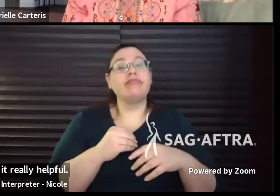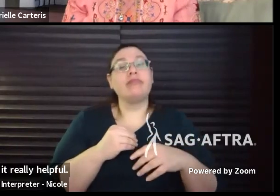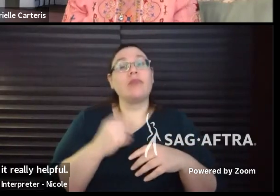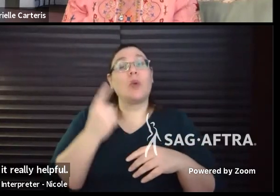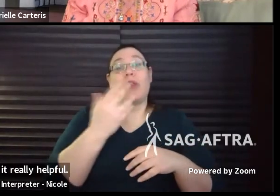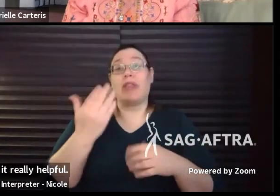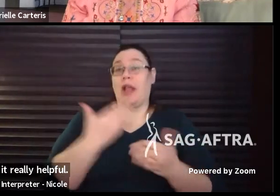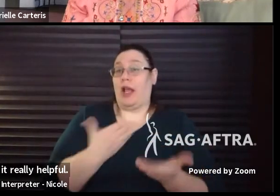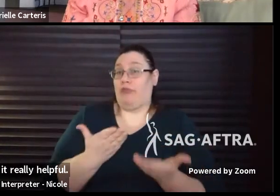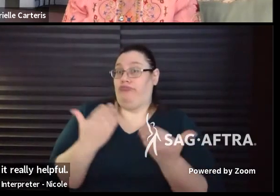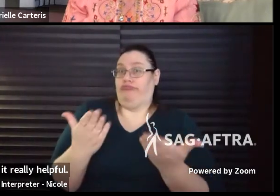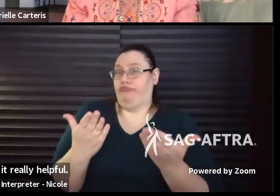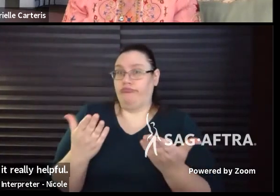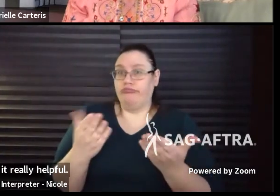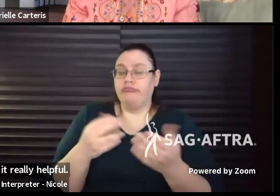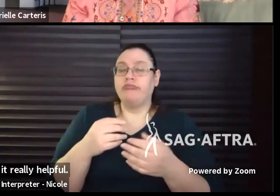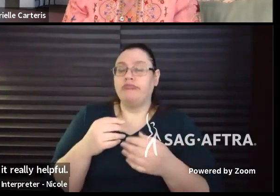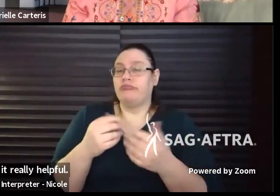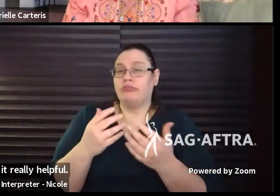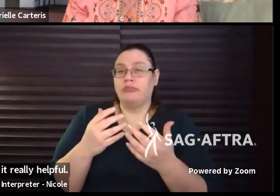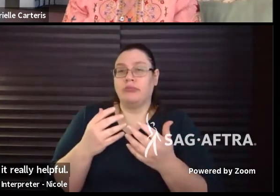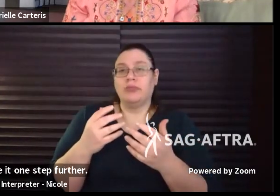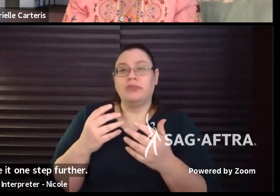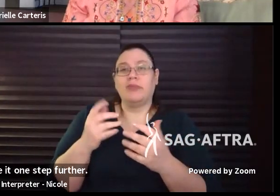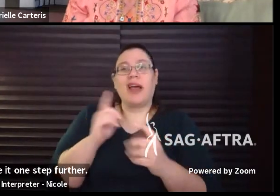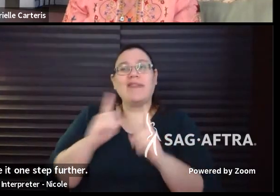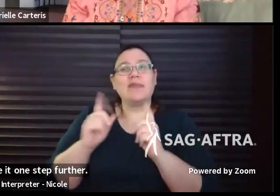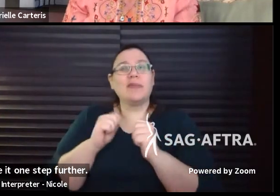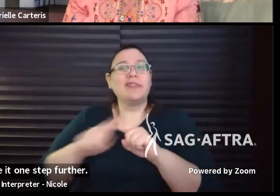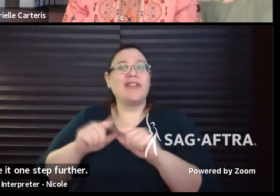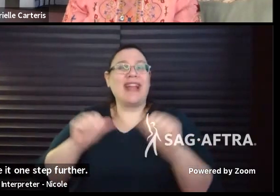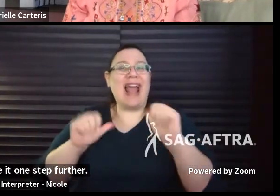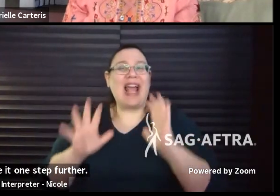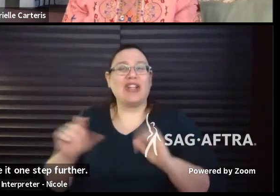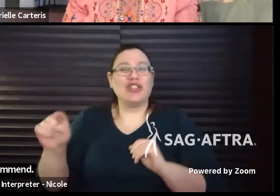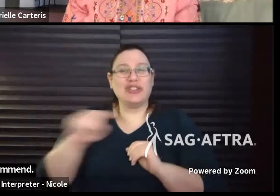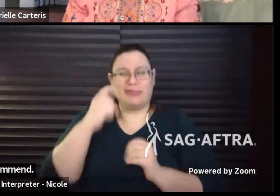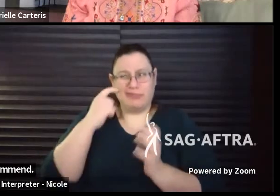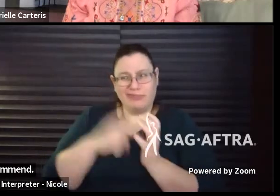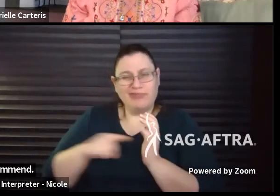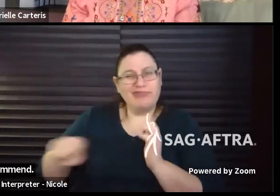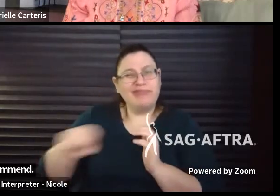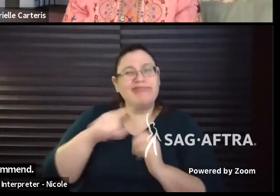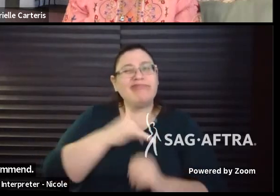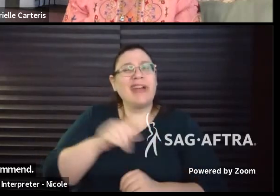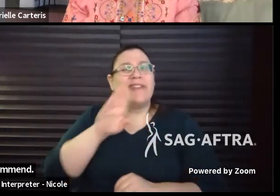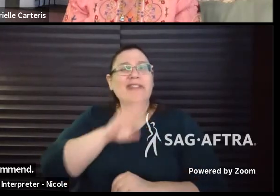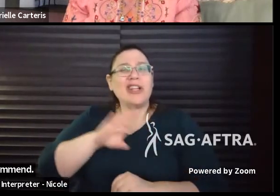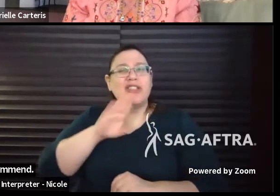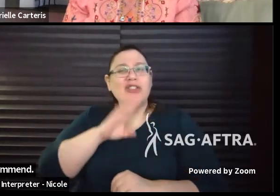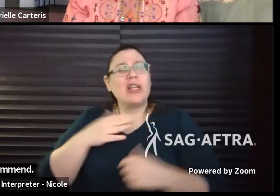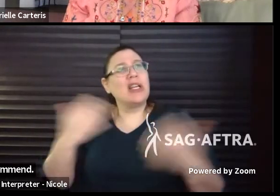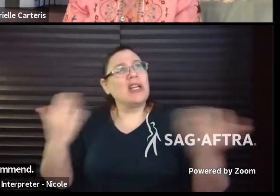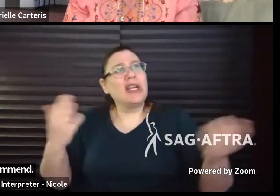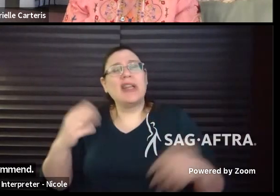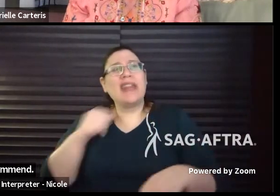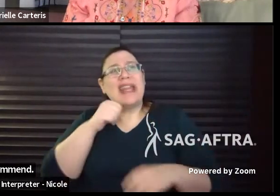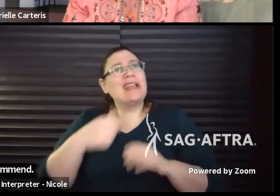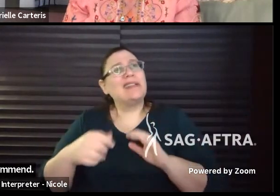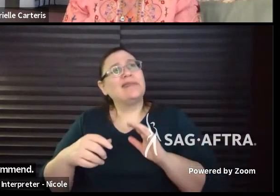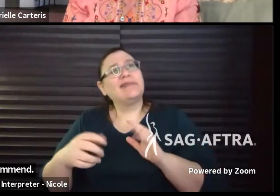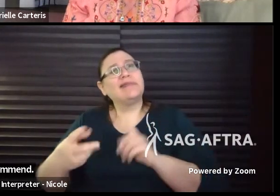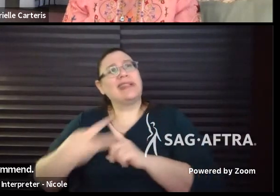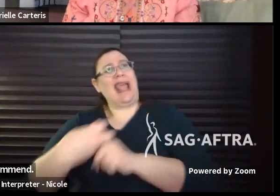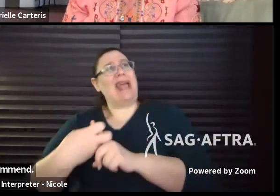for all of you is, I think, and when I talk to a lot of actors, a big frustration I see them having is they never quite get cast in the role they want to be seen